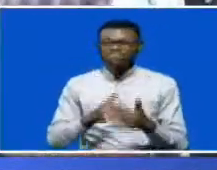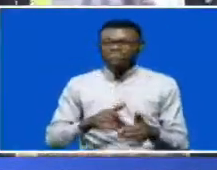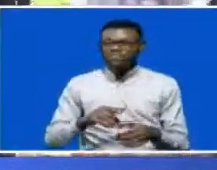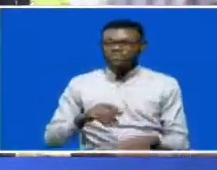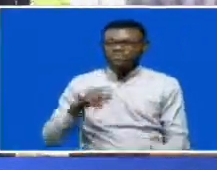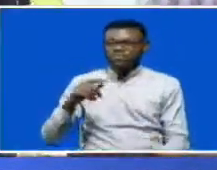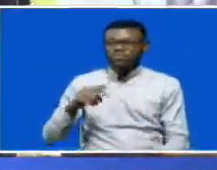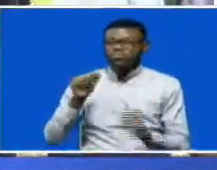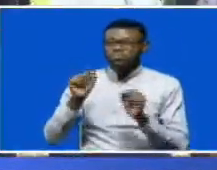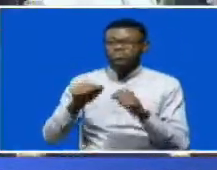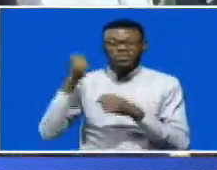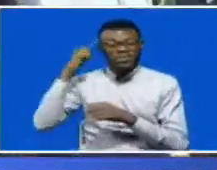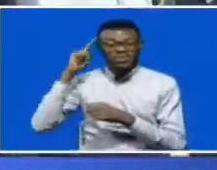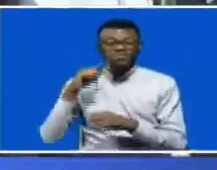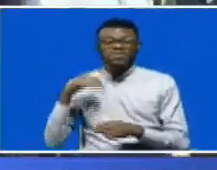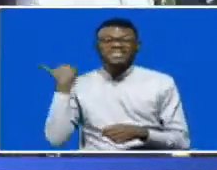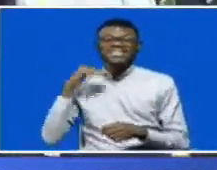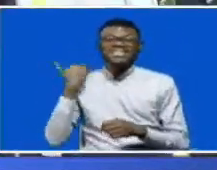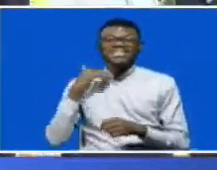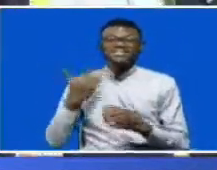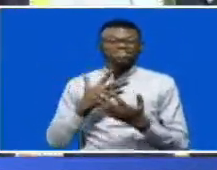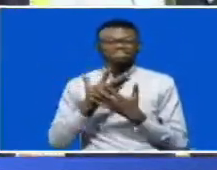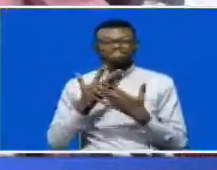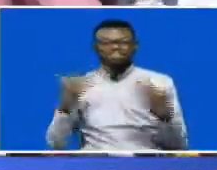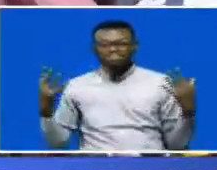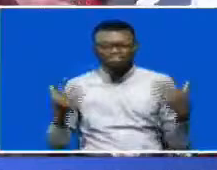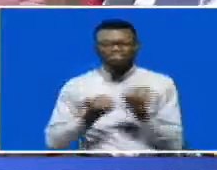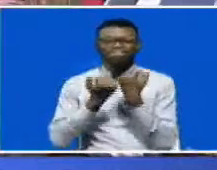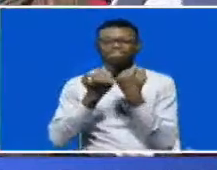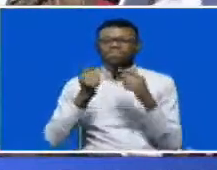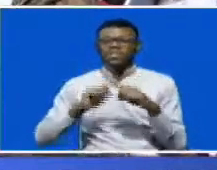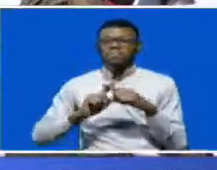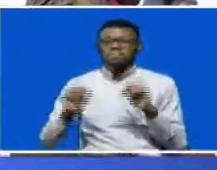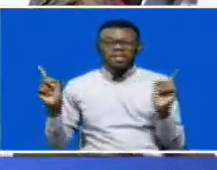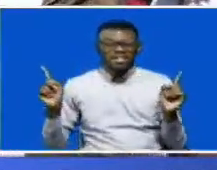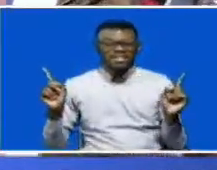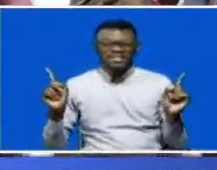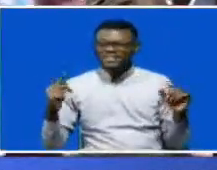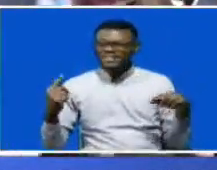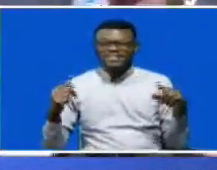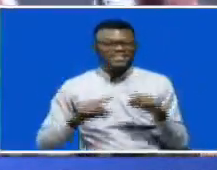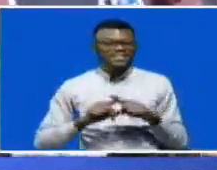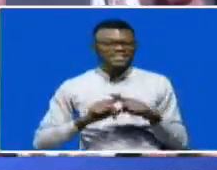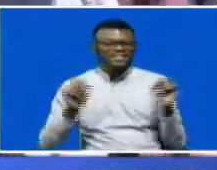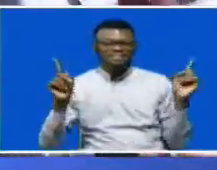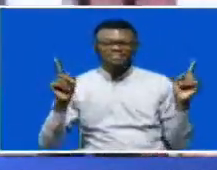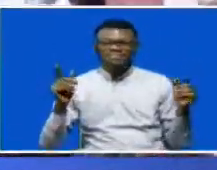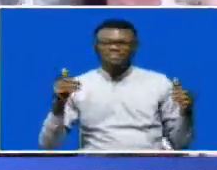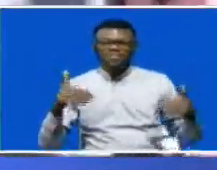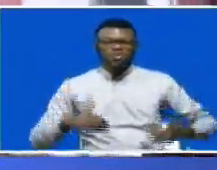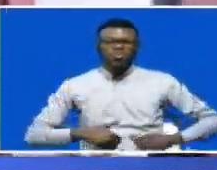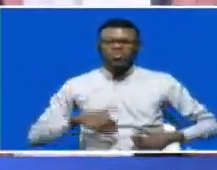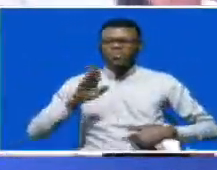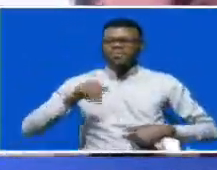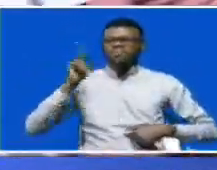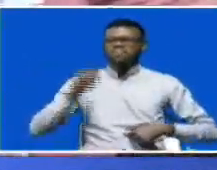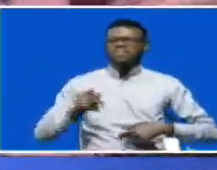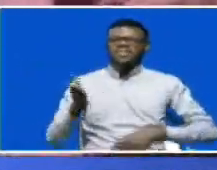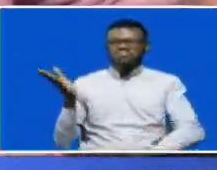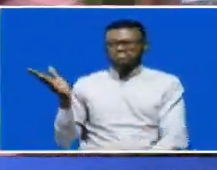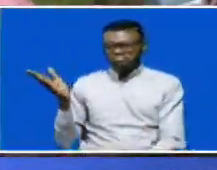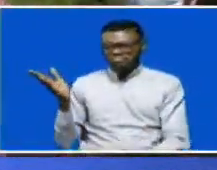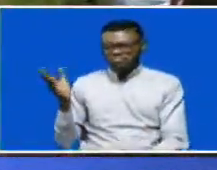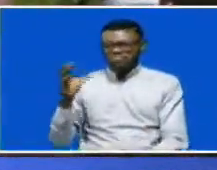thief had been caught red-handed. But that was not the case. It was youthful South Mugirango Member of